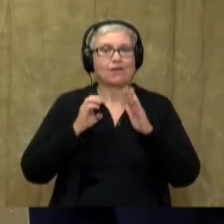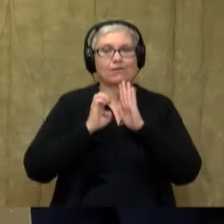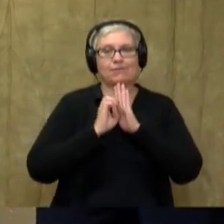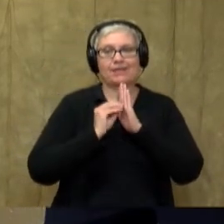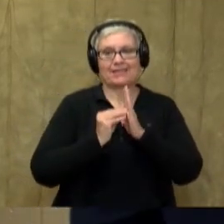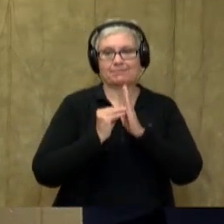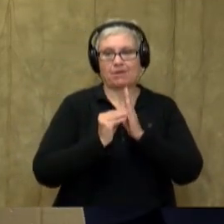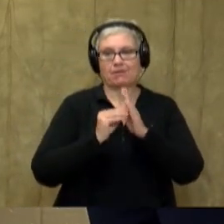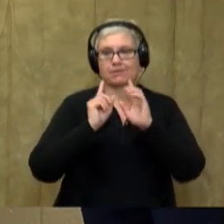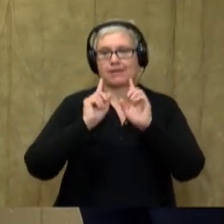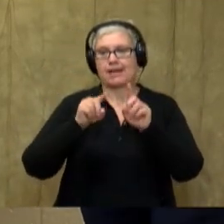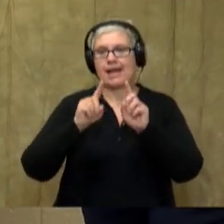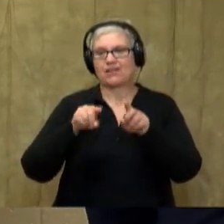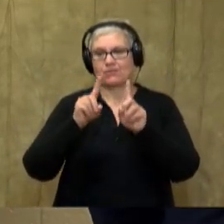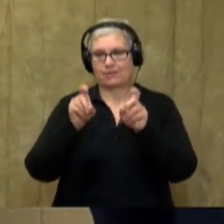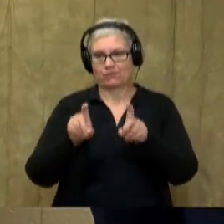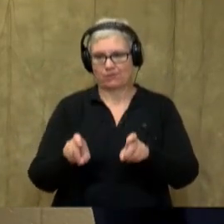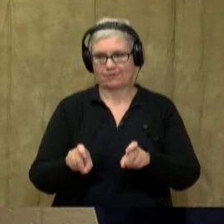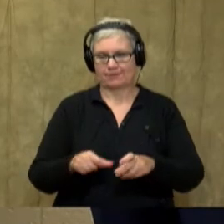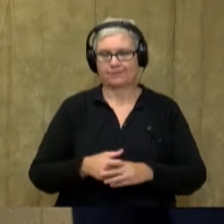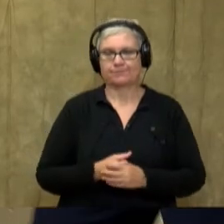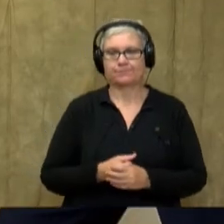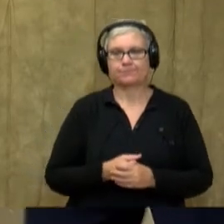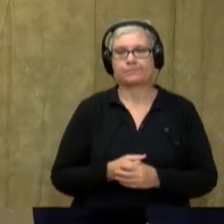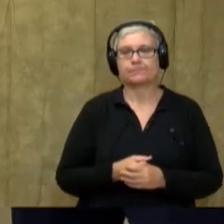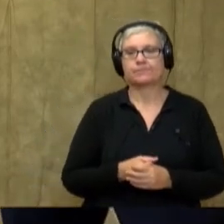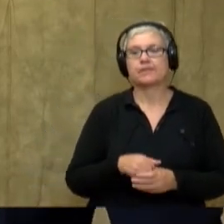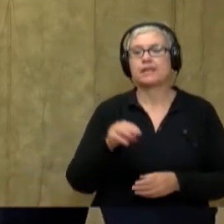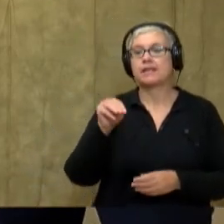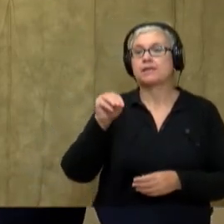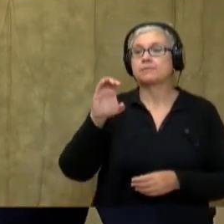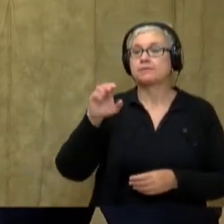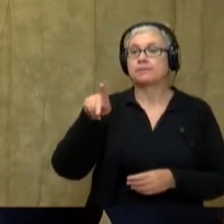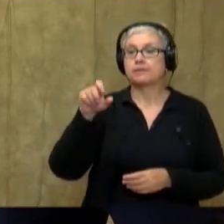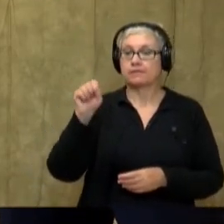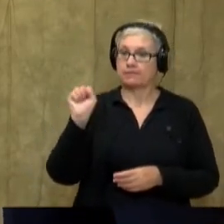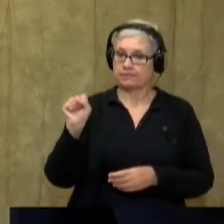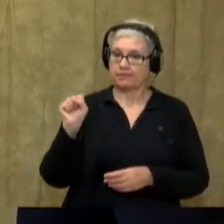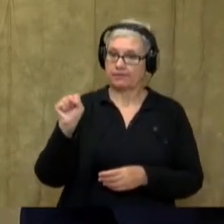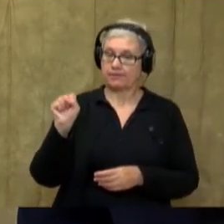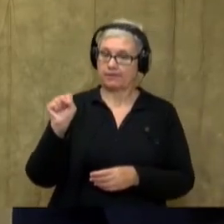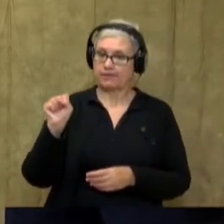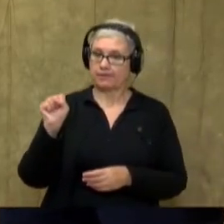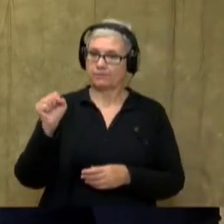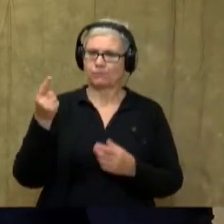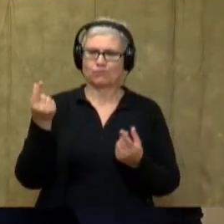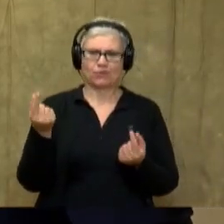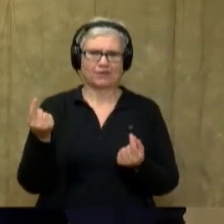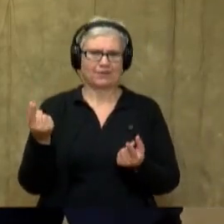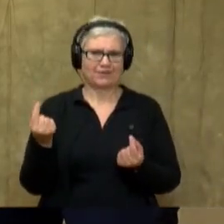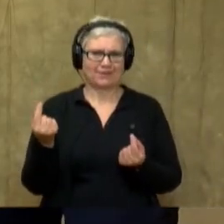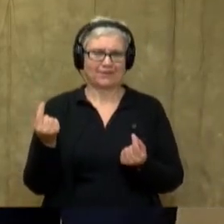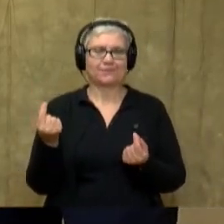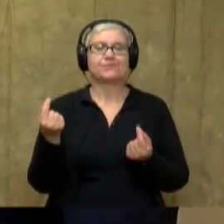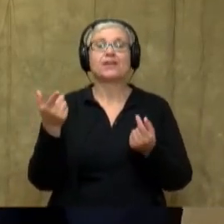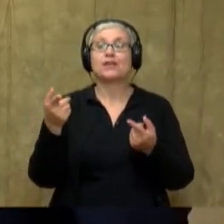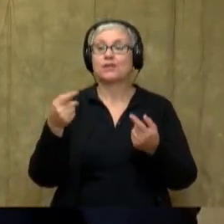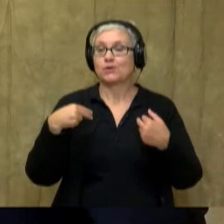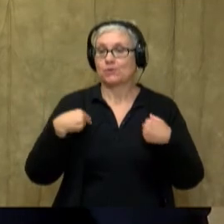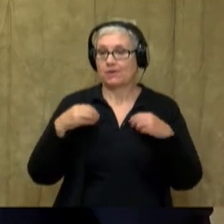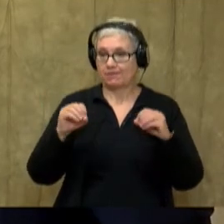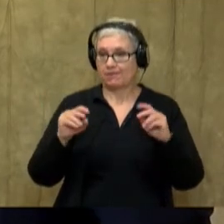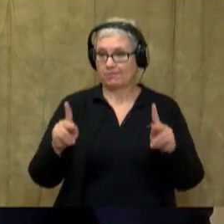have posed in a second. So what MCPSS is doing for those tuning in this week, including tomorrow, is that you have the opportunity to